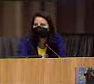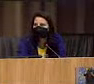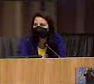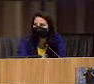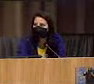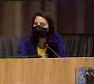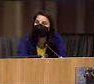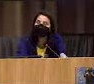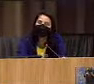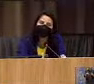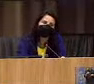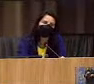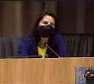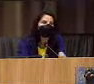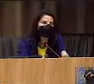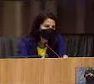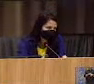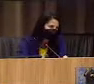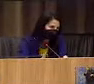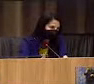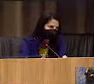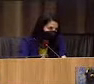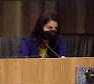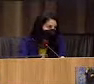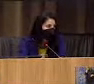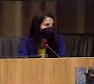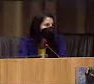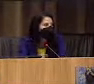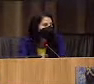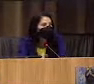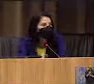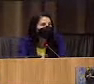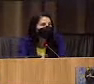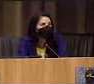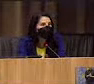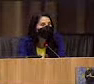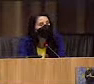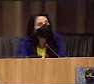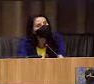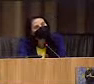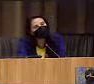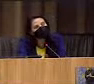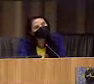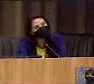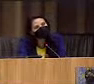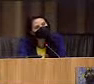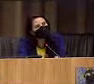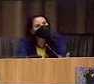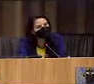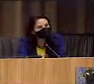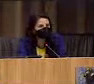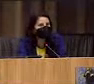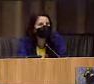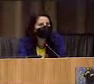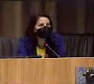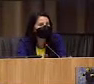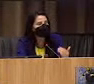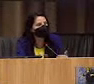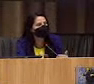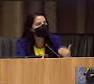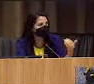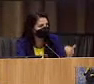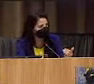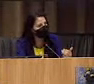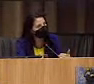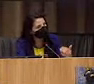process these were conditions that were easier to define and that probably had